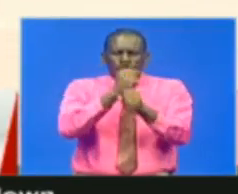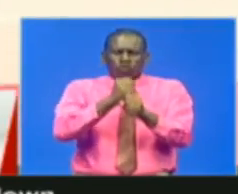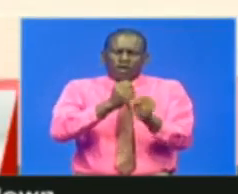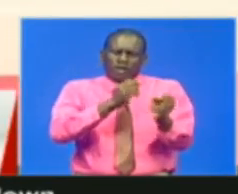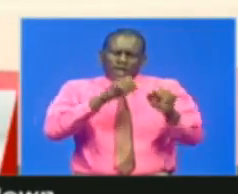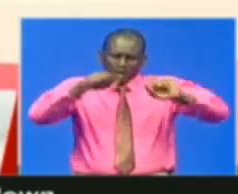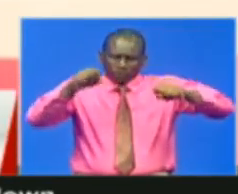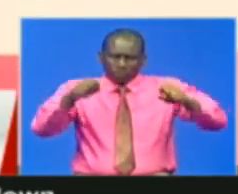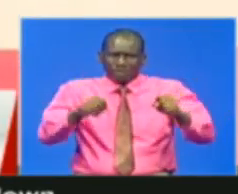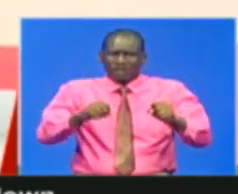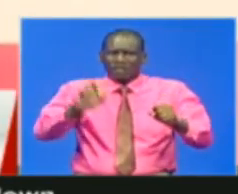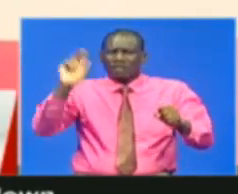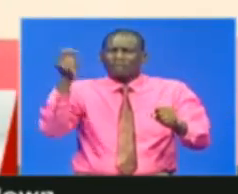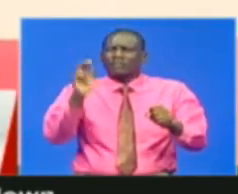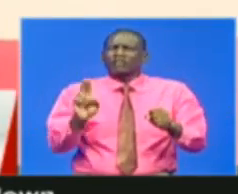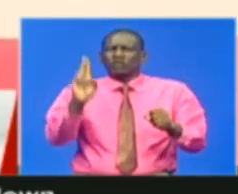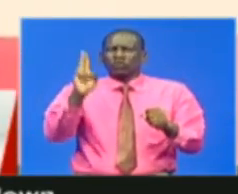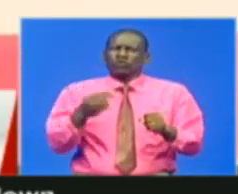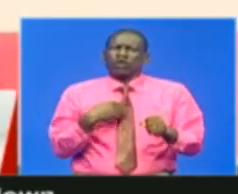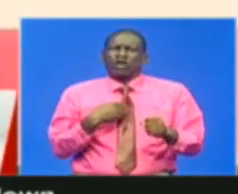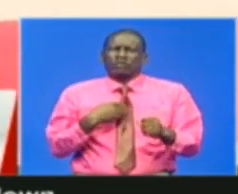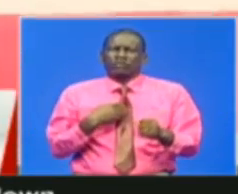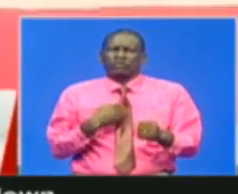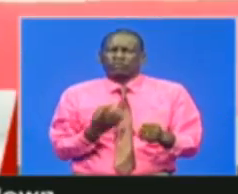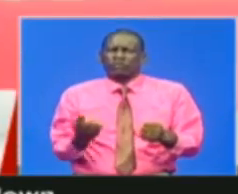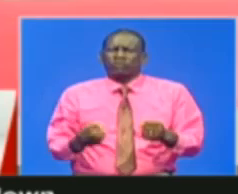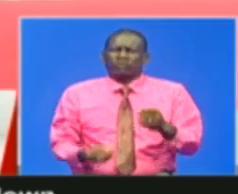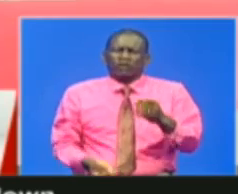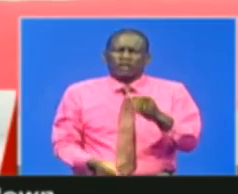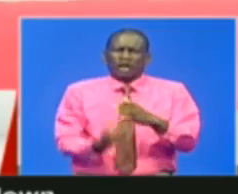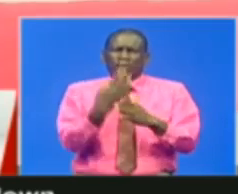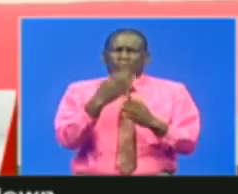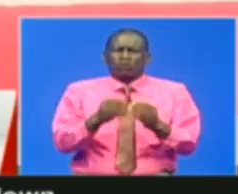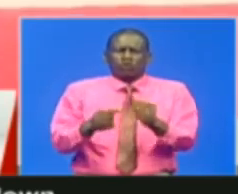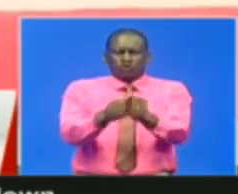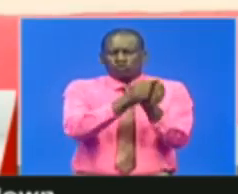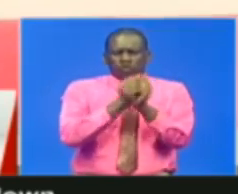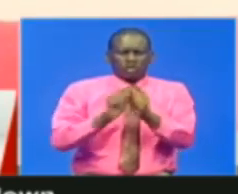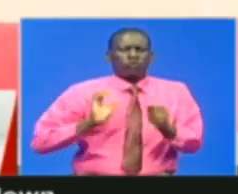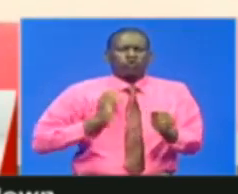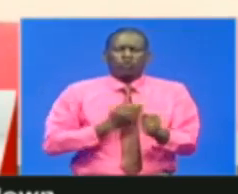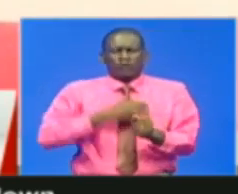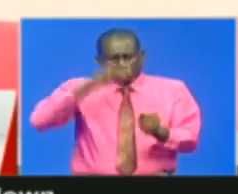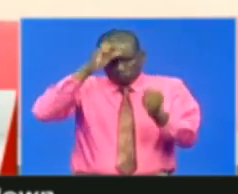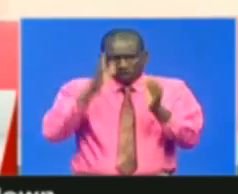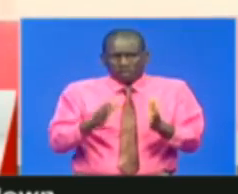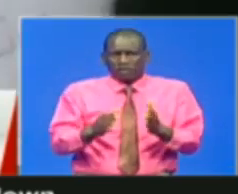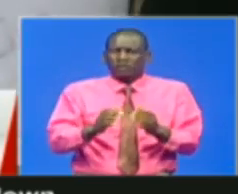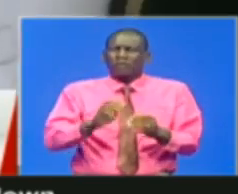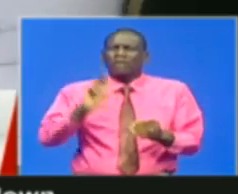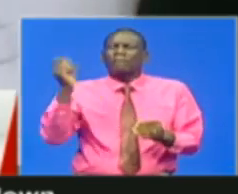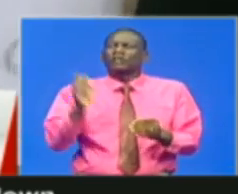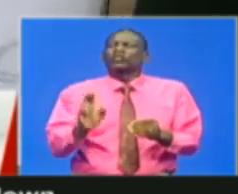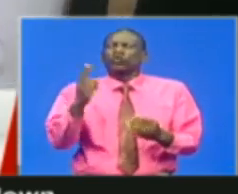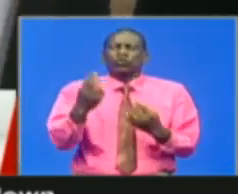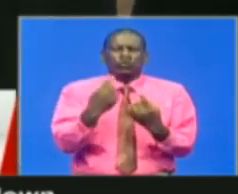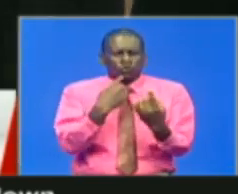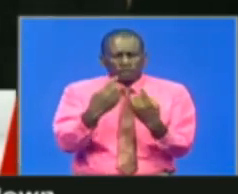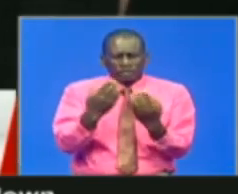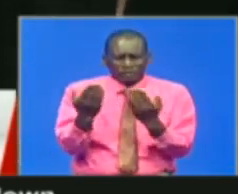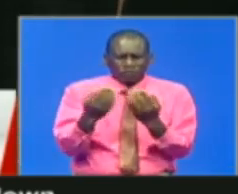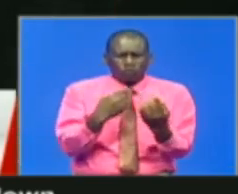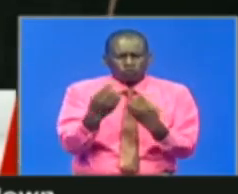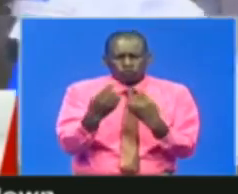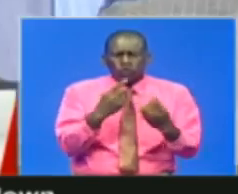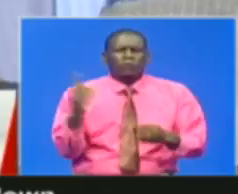head of state has waded into the labor dispute. Flanked by the Council of Governors, the president is reading the riot act to the nurses and